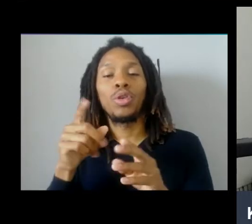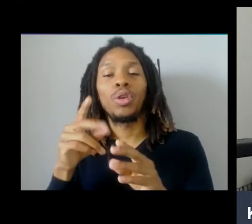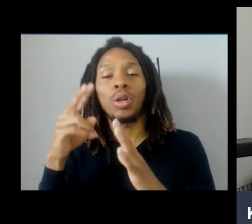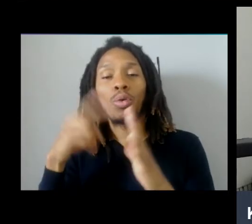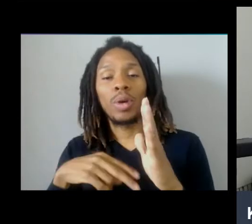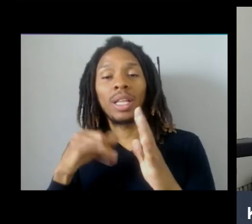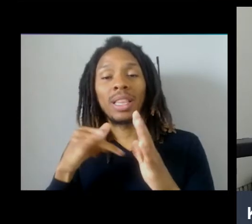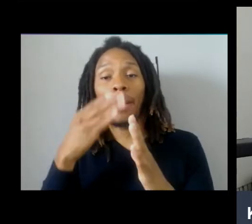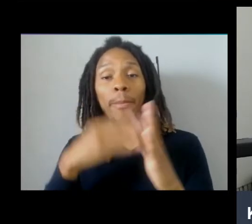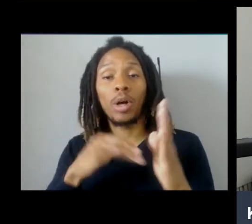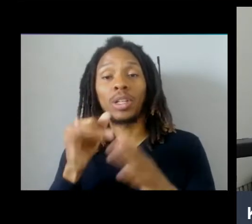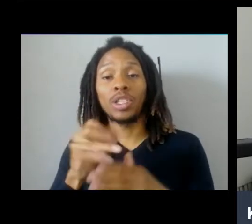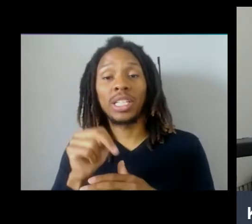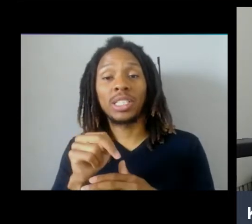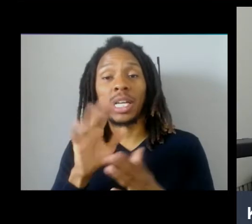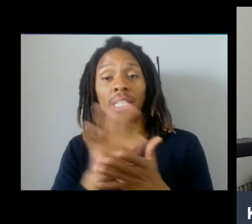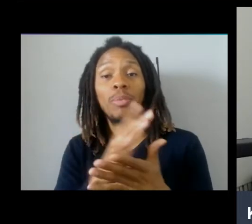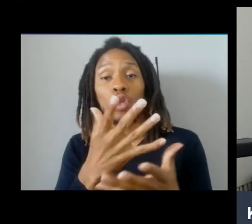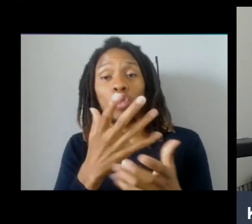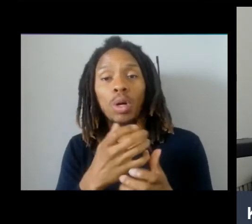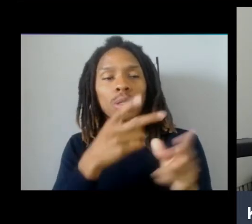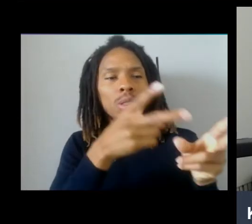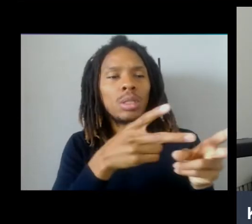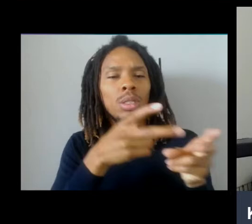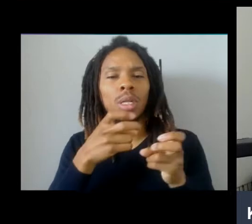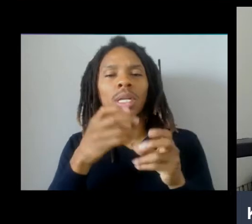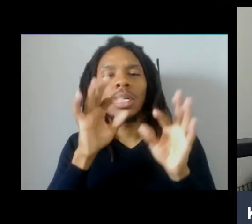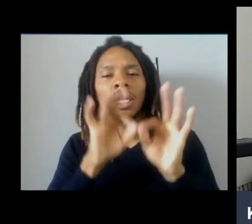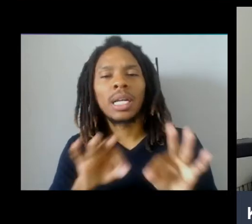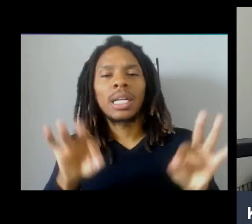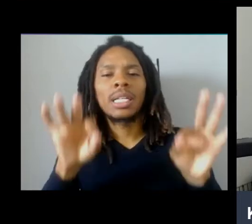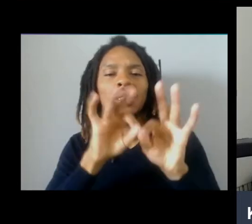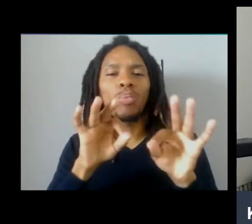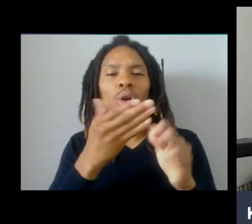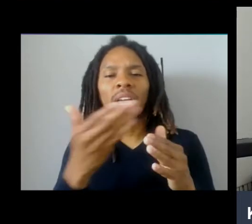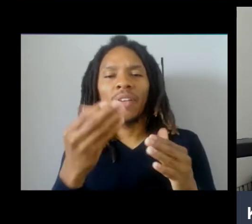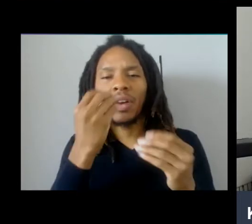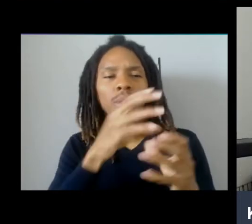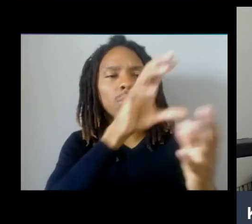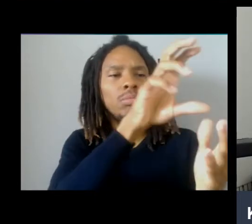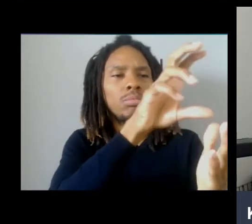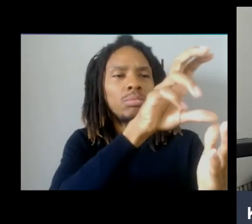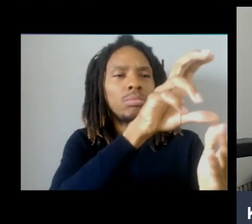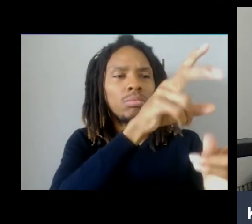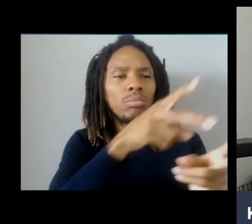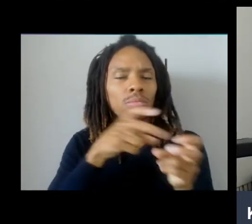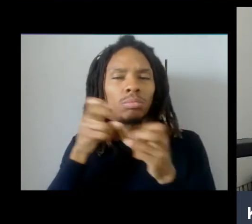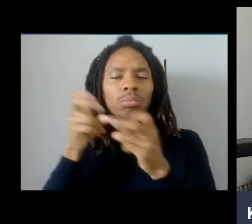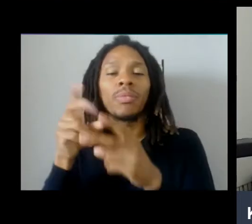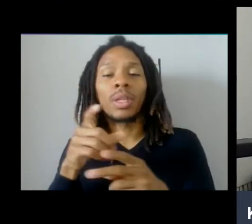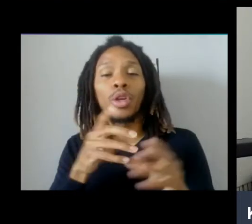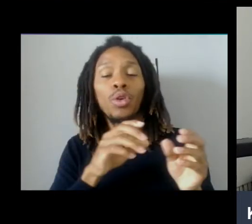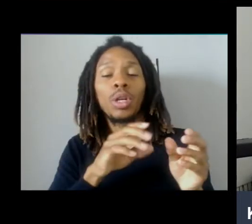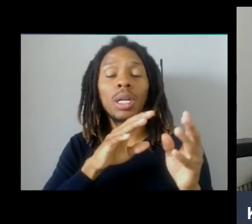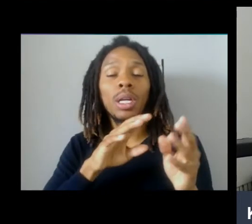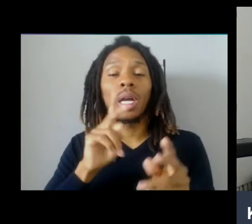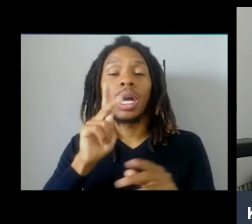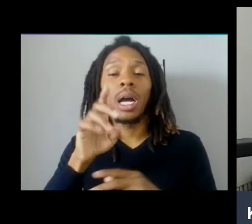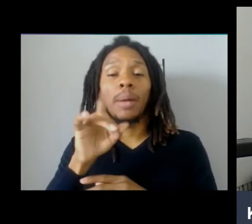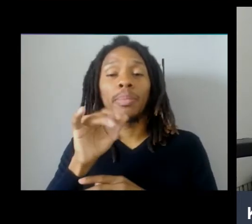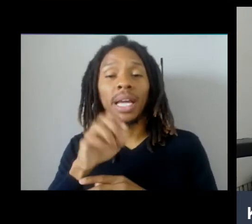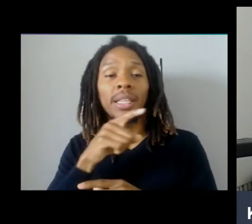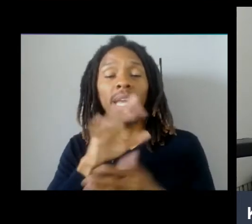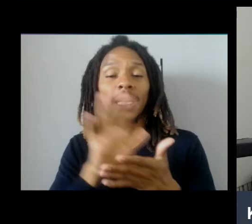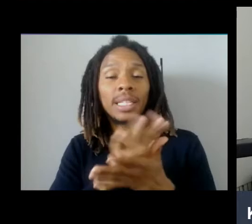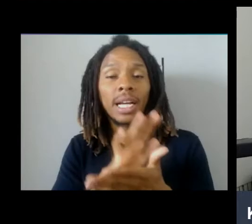want to read. So you can retrieve, sub keys or sub parts of the JSON document. You can update sub parts of the JSON document, and that gives